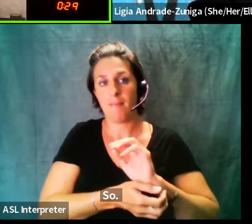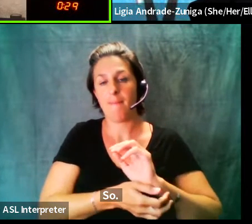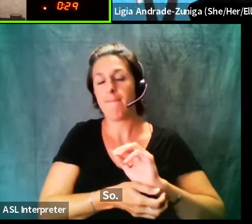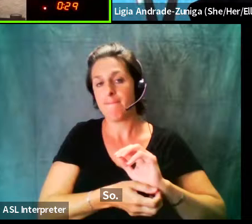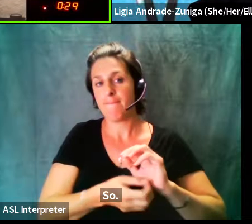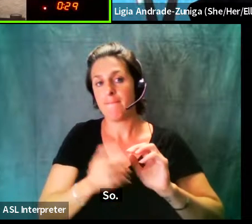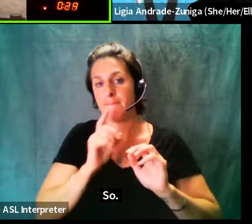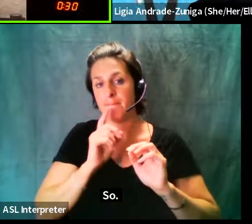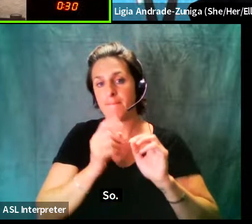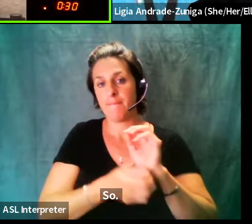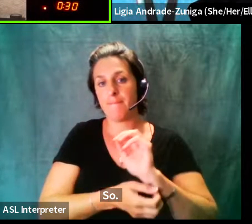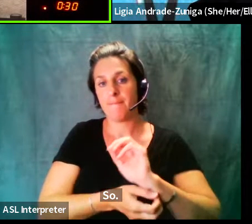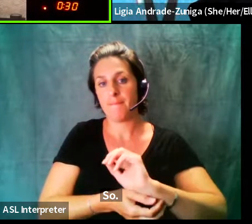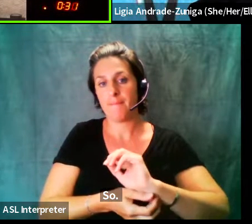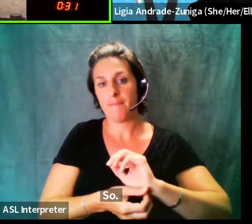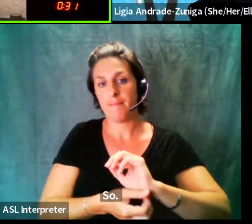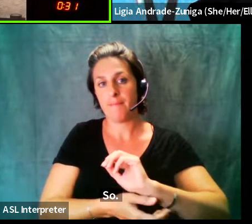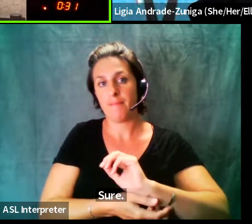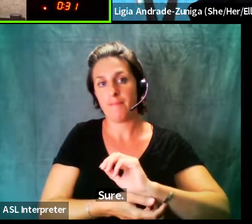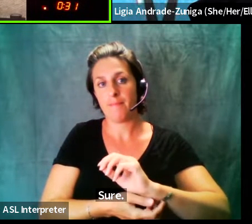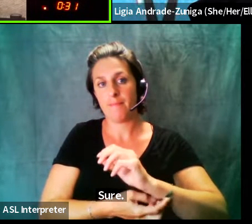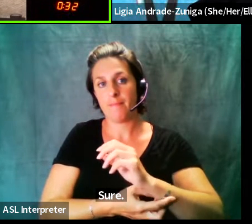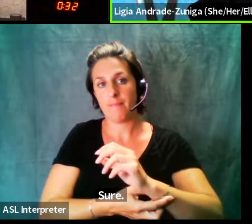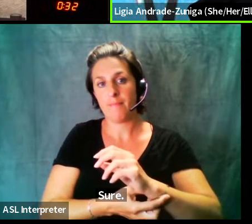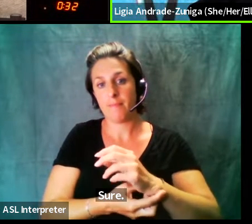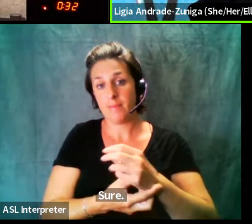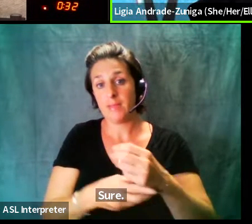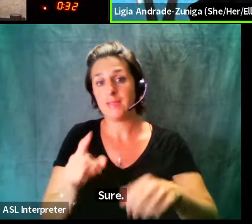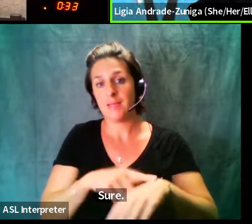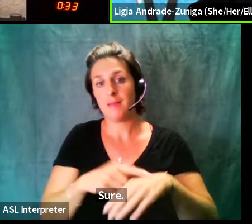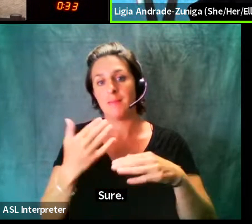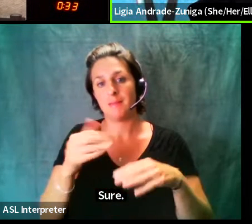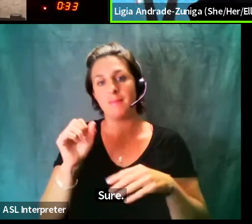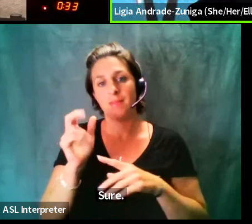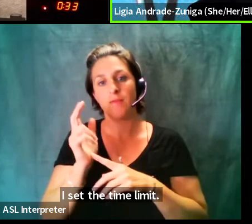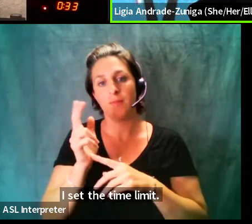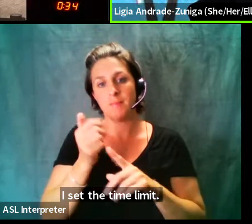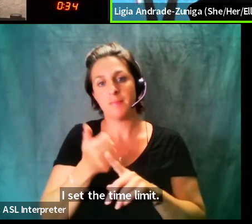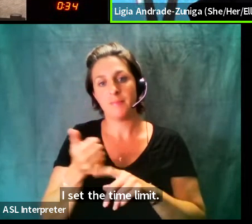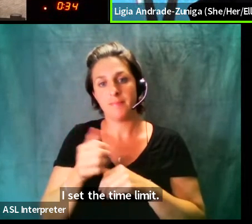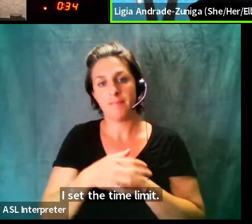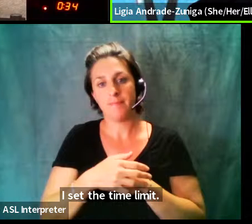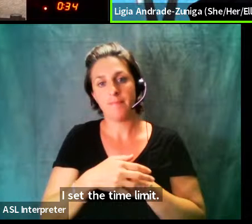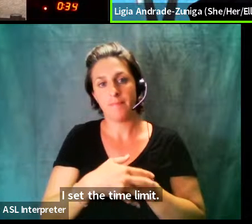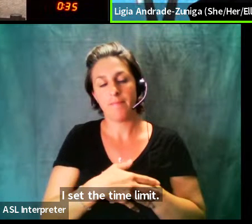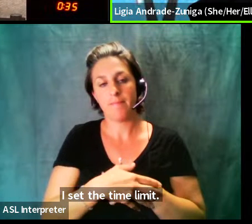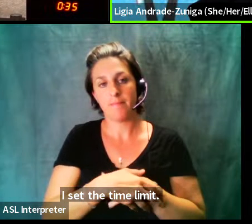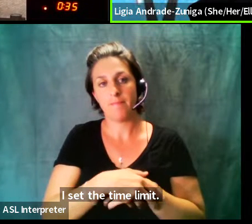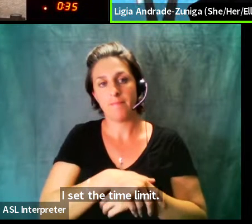Sure. Is it the time limit? Yeah, 3 minutes each.